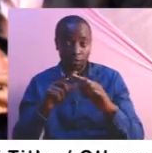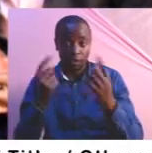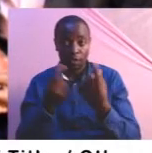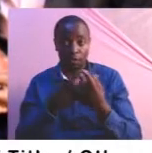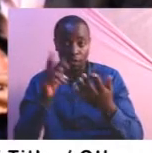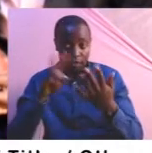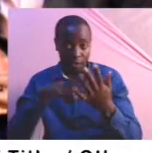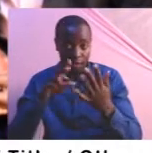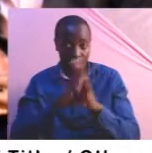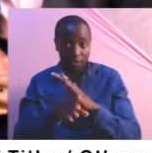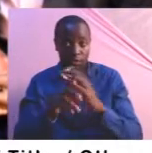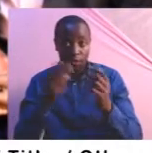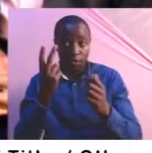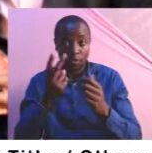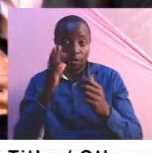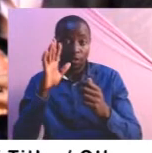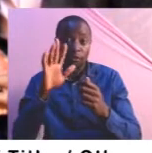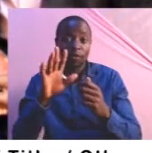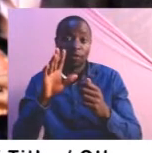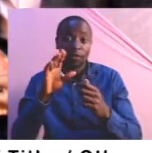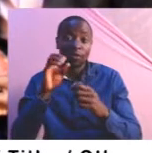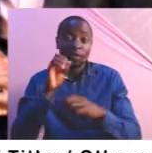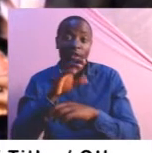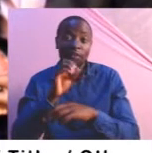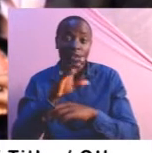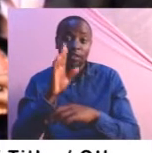chapter 25, you see him now, he's the one advising Balaam.